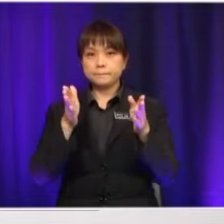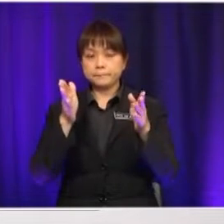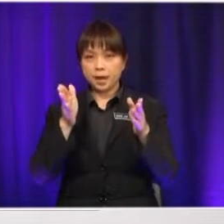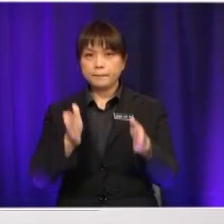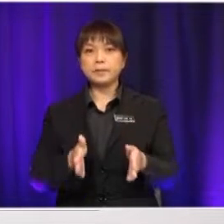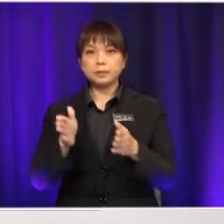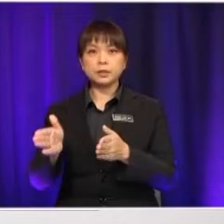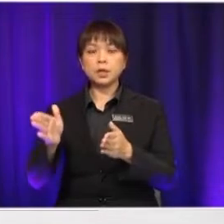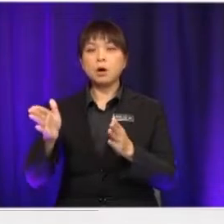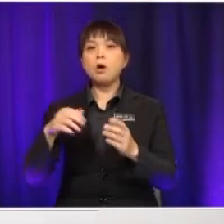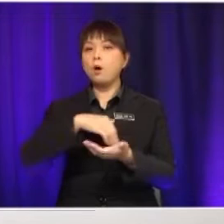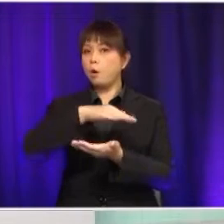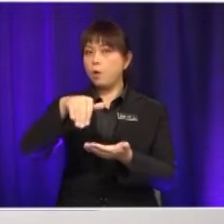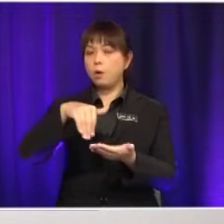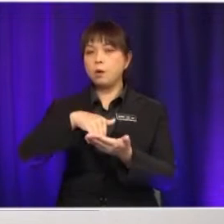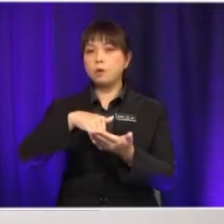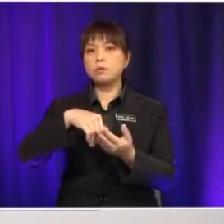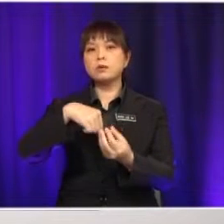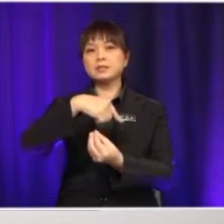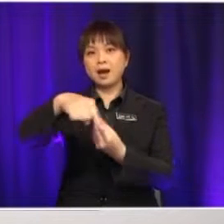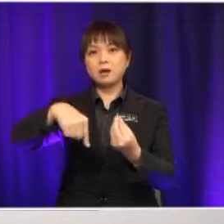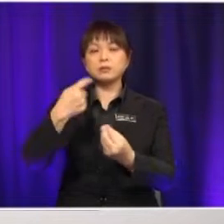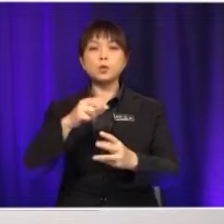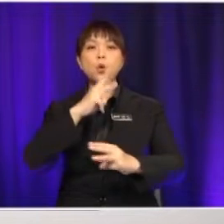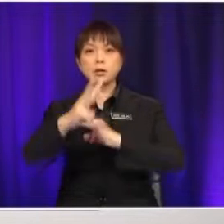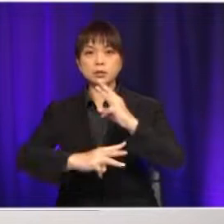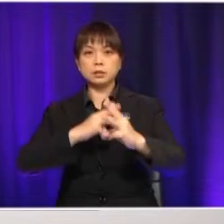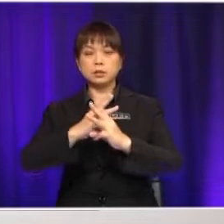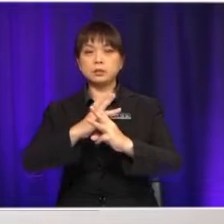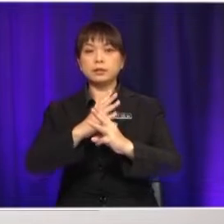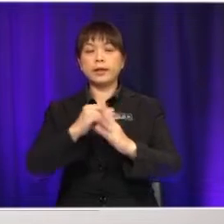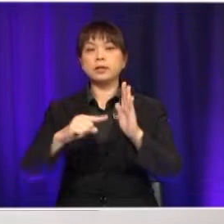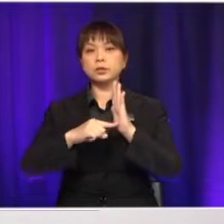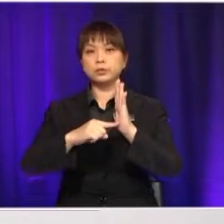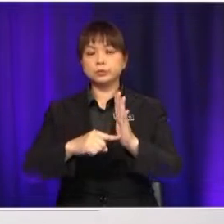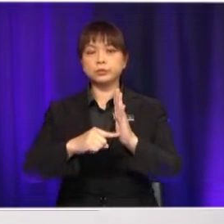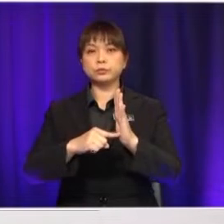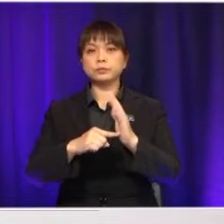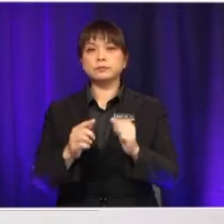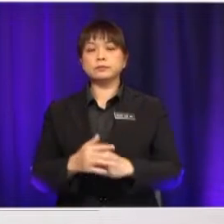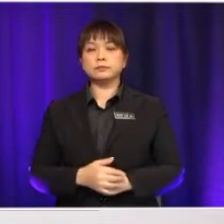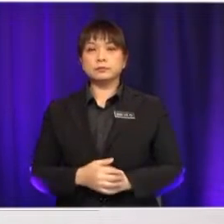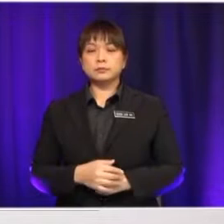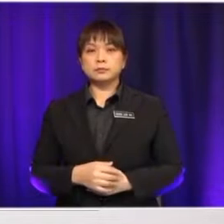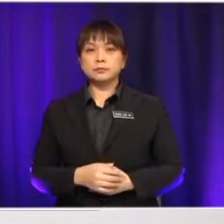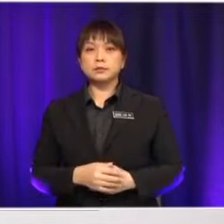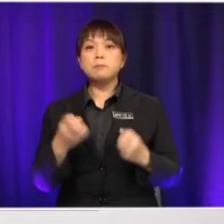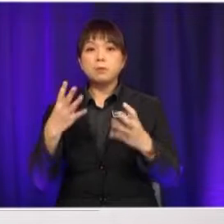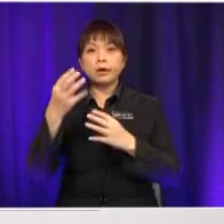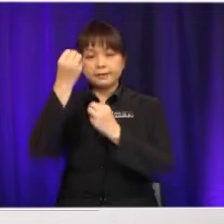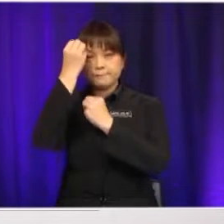email can protect my privacy because email does not show my private information such as my hometown, school, and